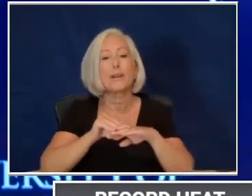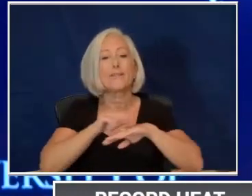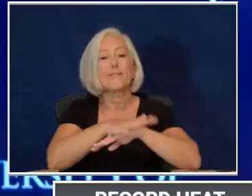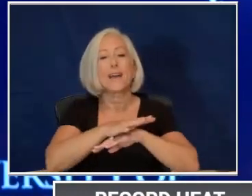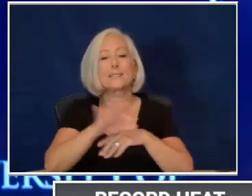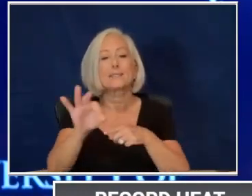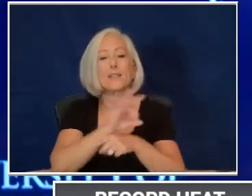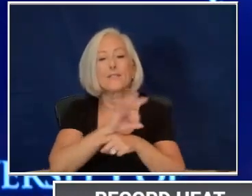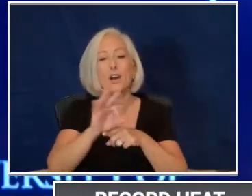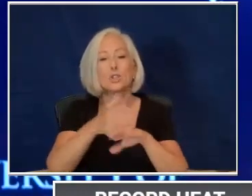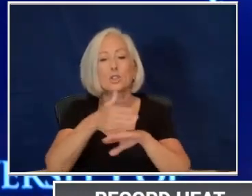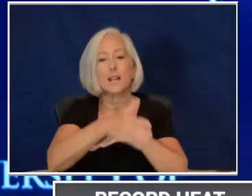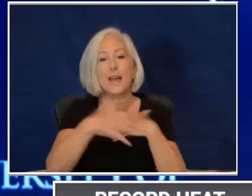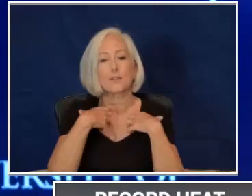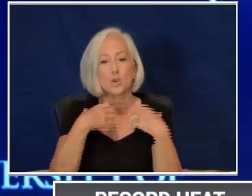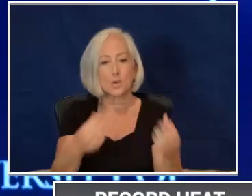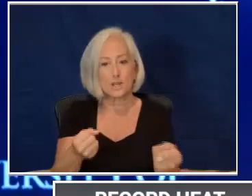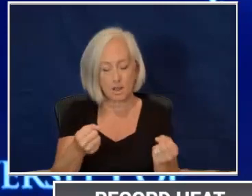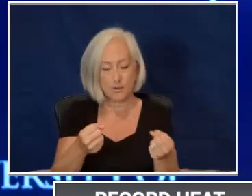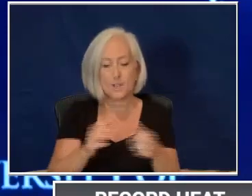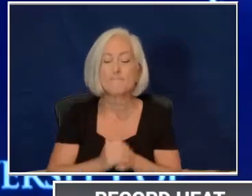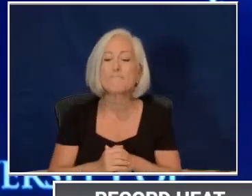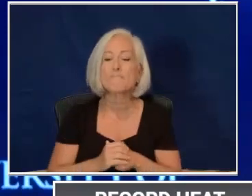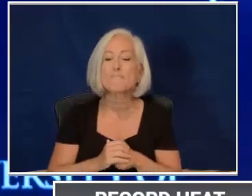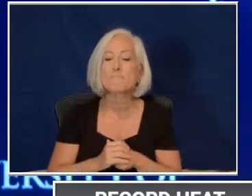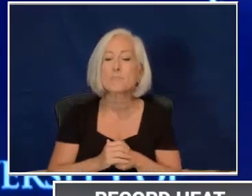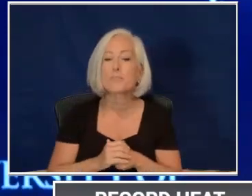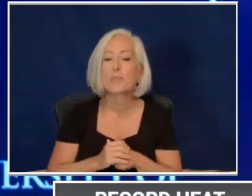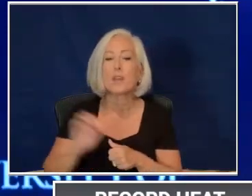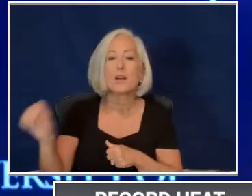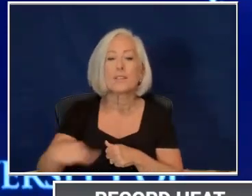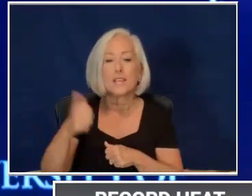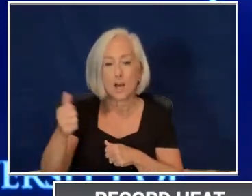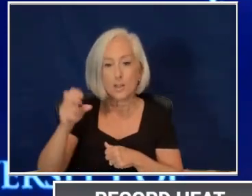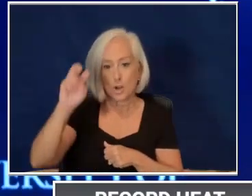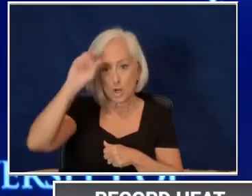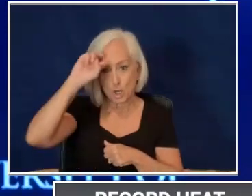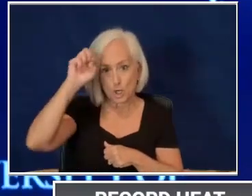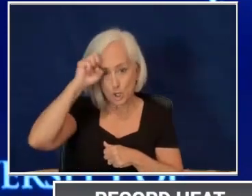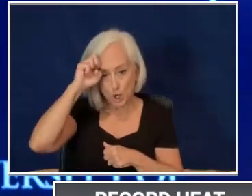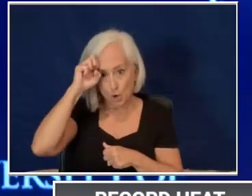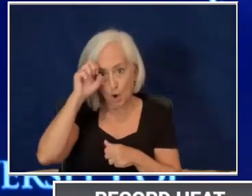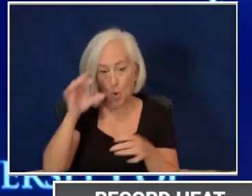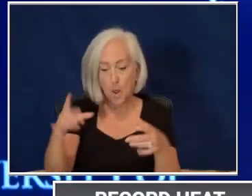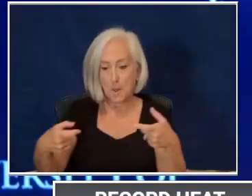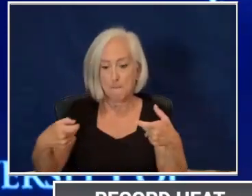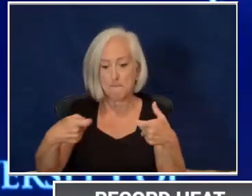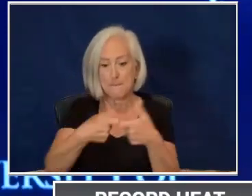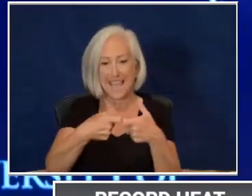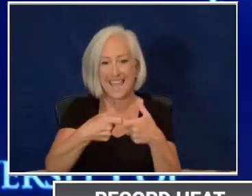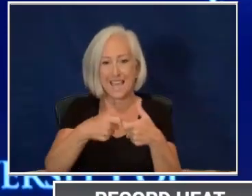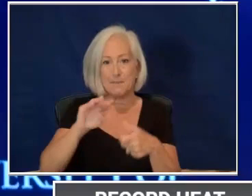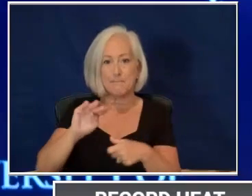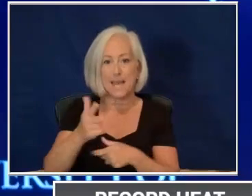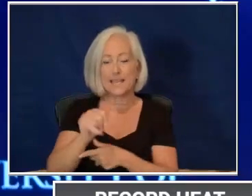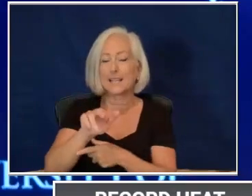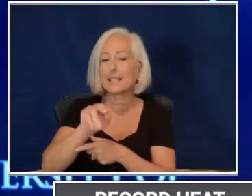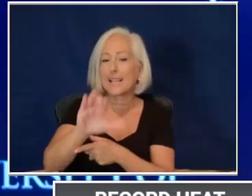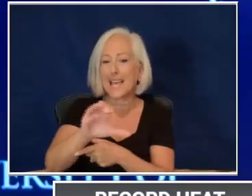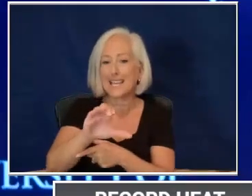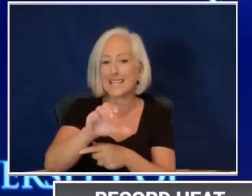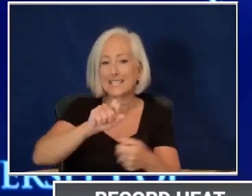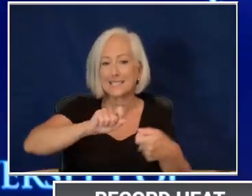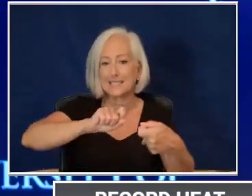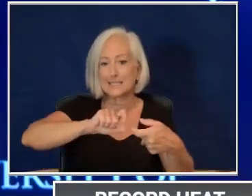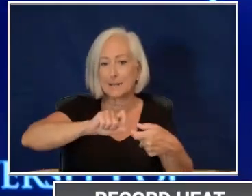other trial is looking at using a neuromagnetic stimulator to stimulate the brain, and in hopes that it will help enhance